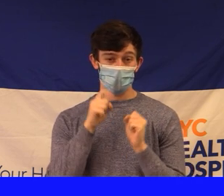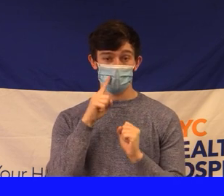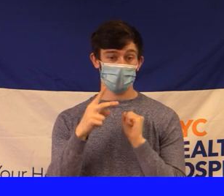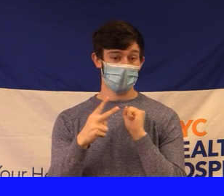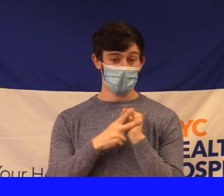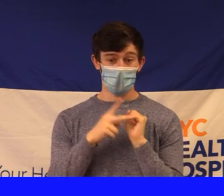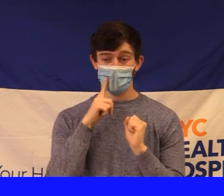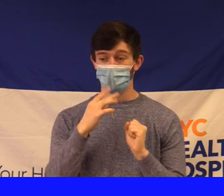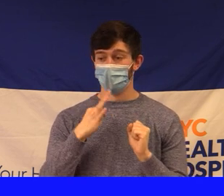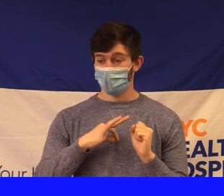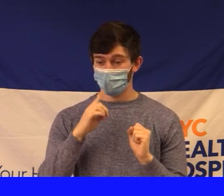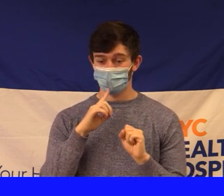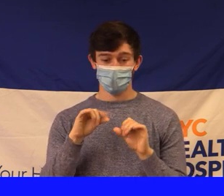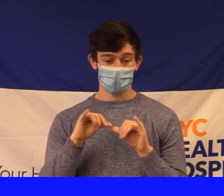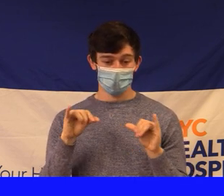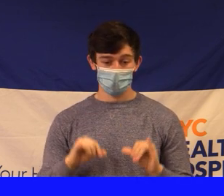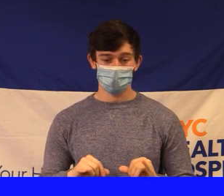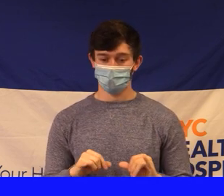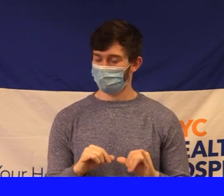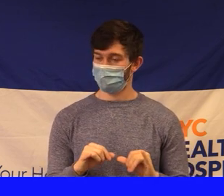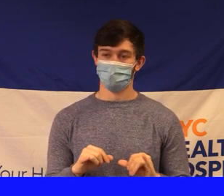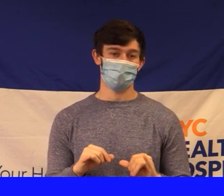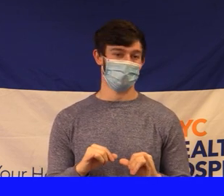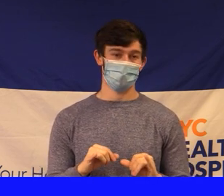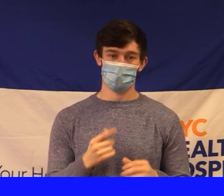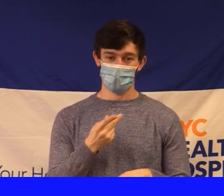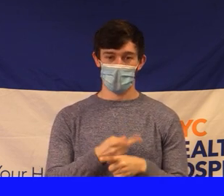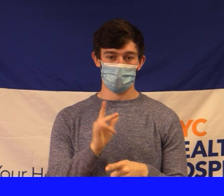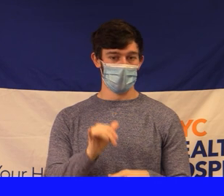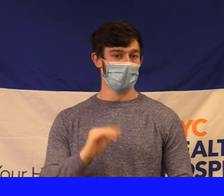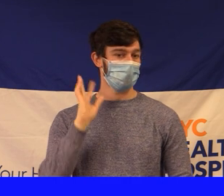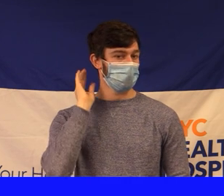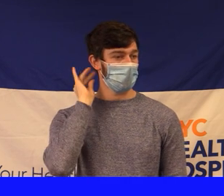the system, and just to keep it in the back of your mind.